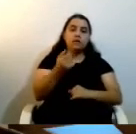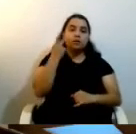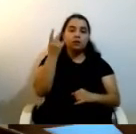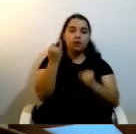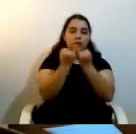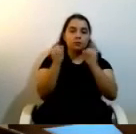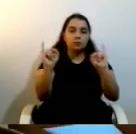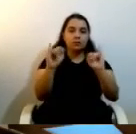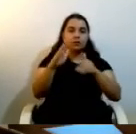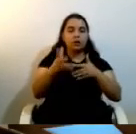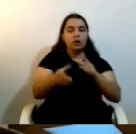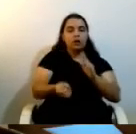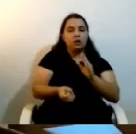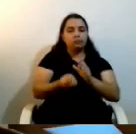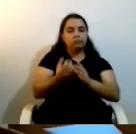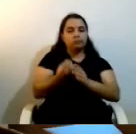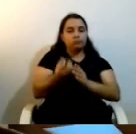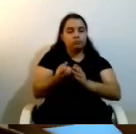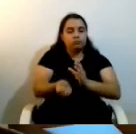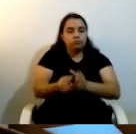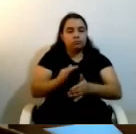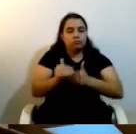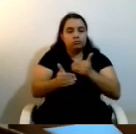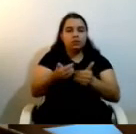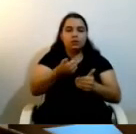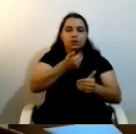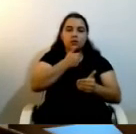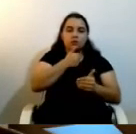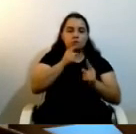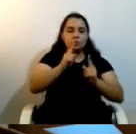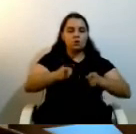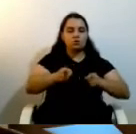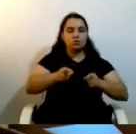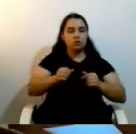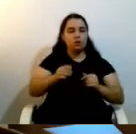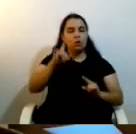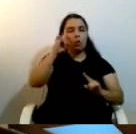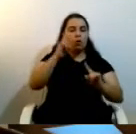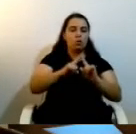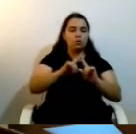making. Sure that we all can benefit from personal assistance.